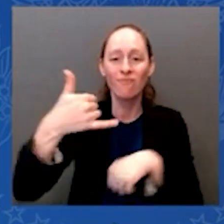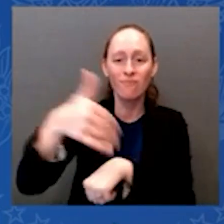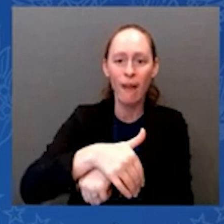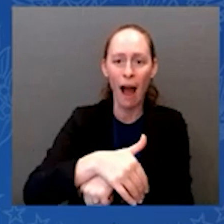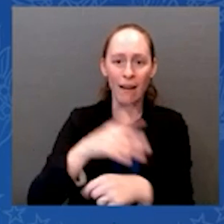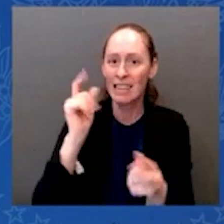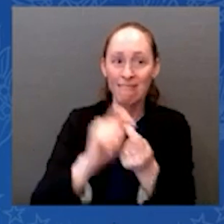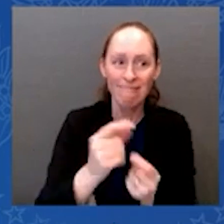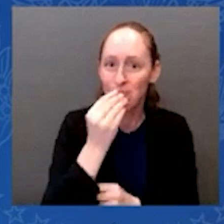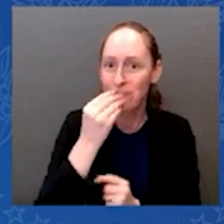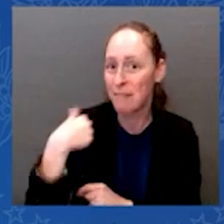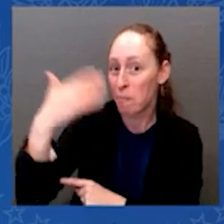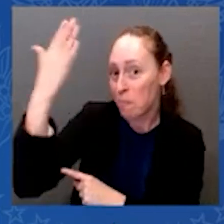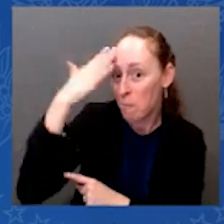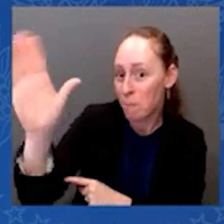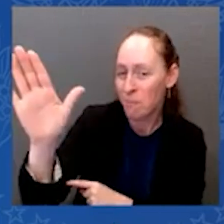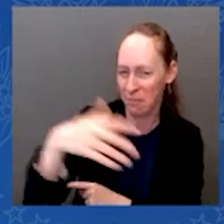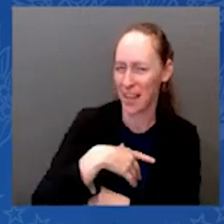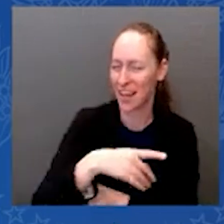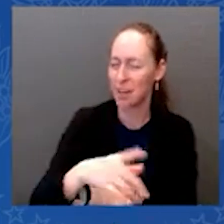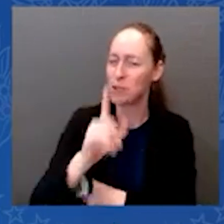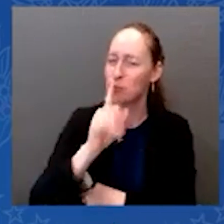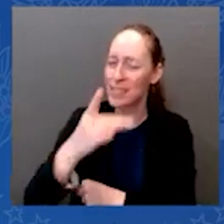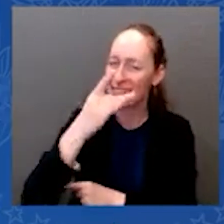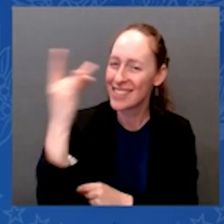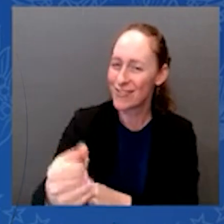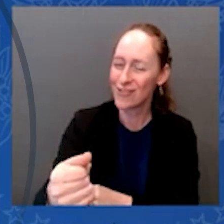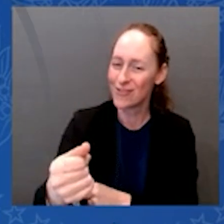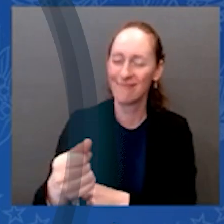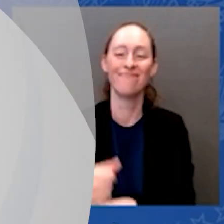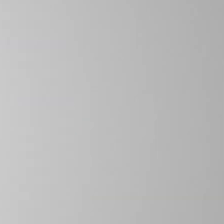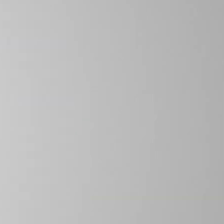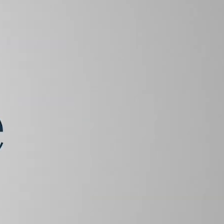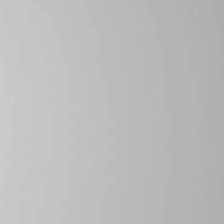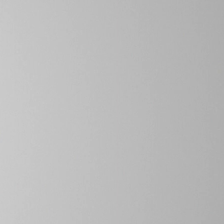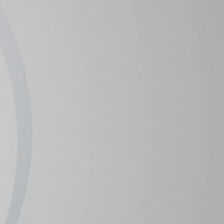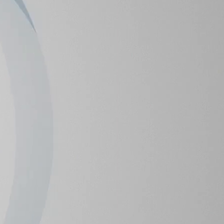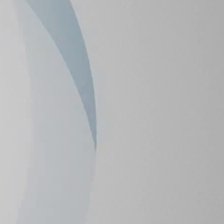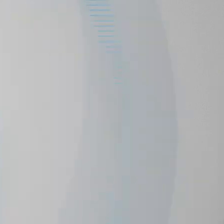forward to seeing you tonight, and I'm going to turn it over to Secretary Blinken. Thank you very much, Mr. President.